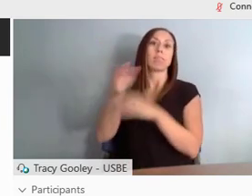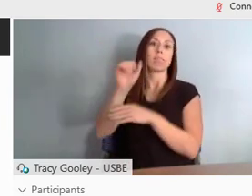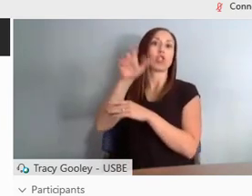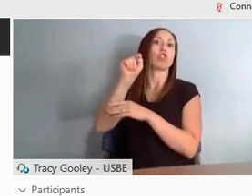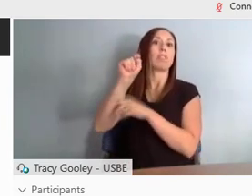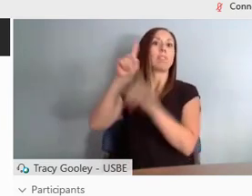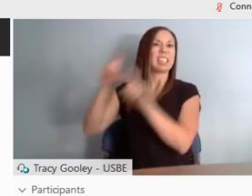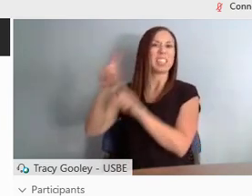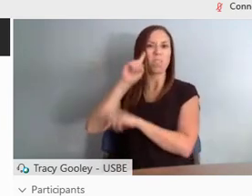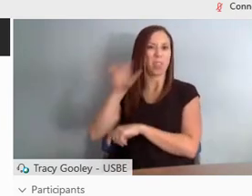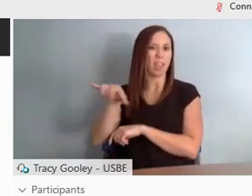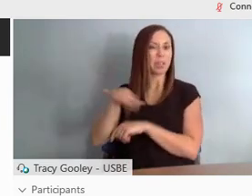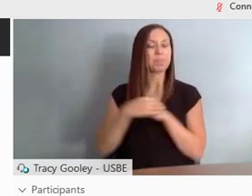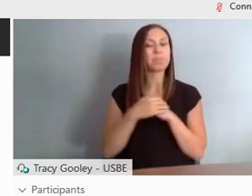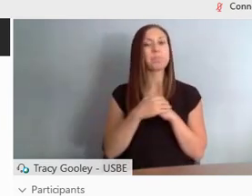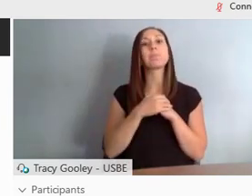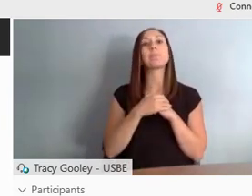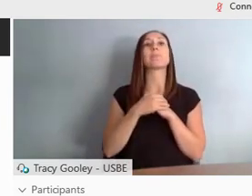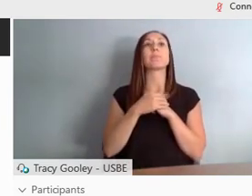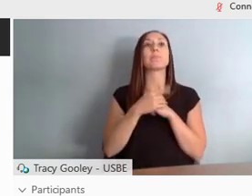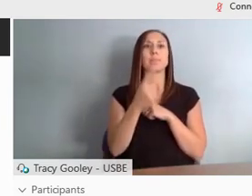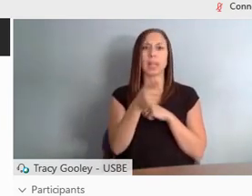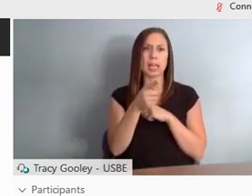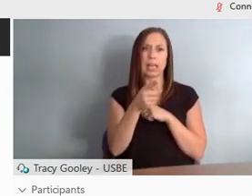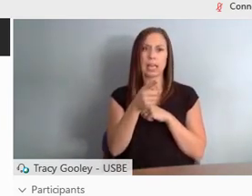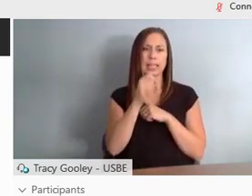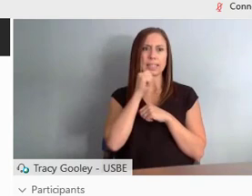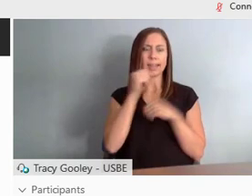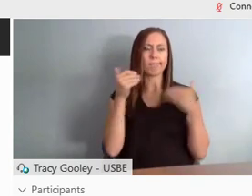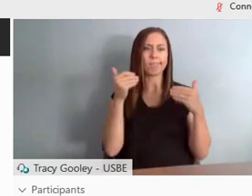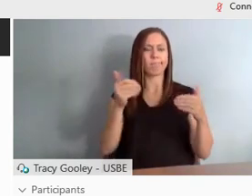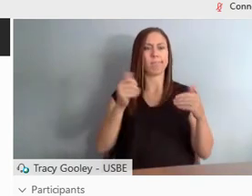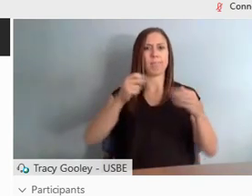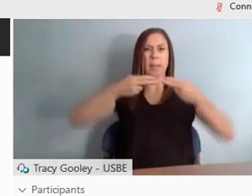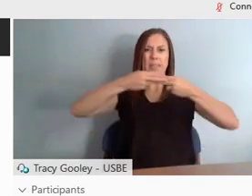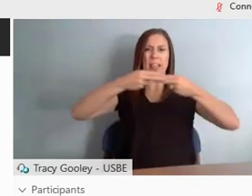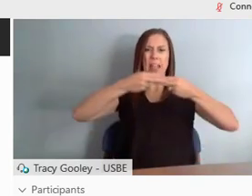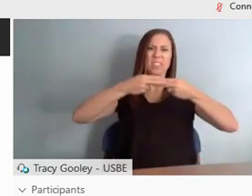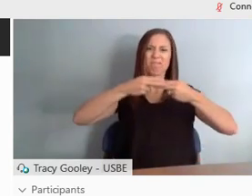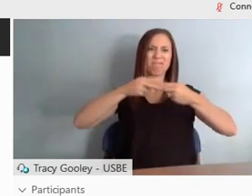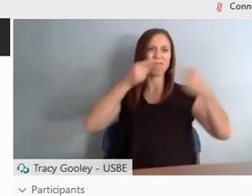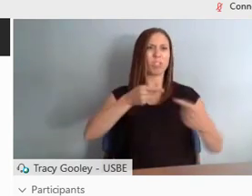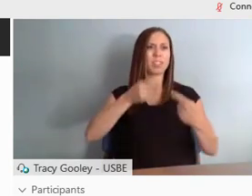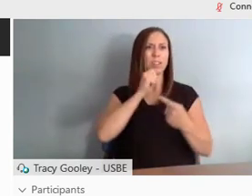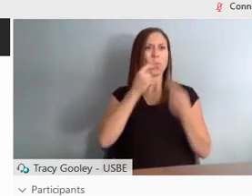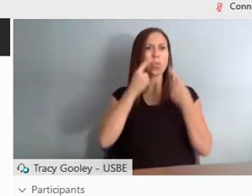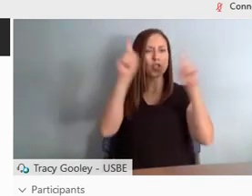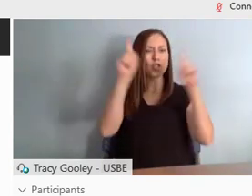And this is not advancing.